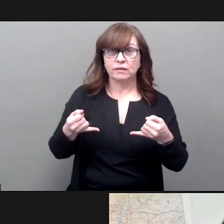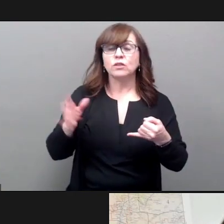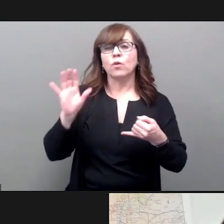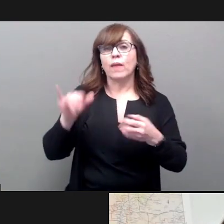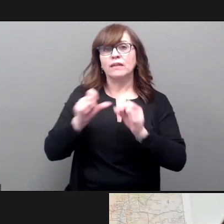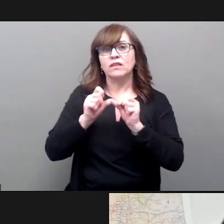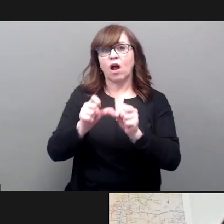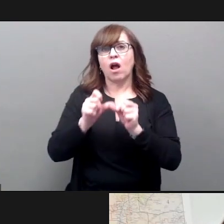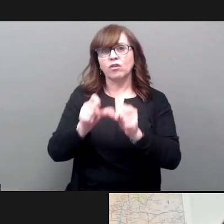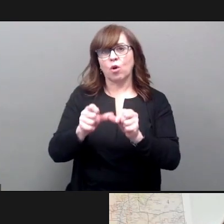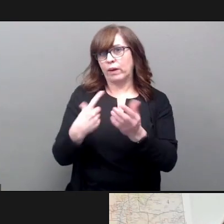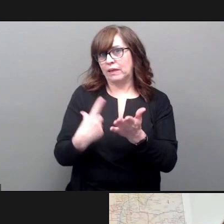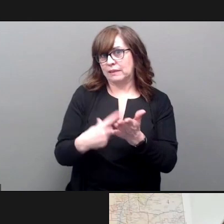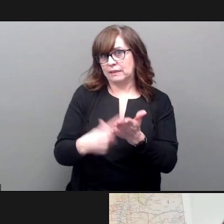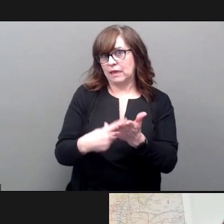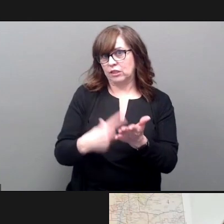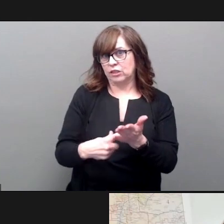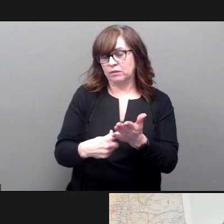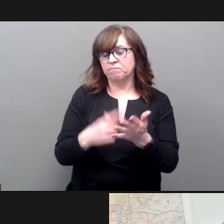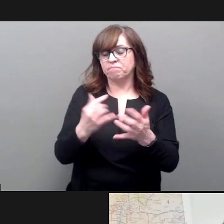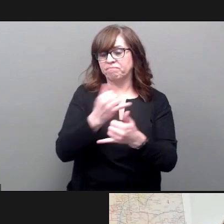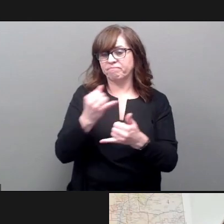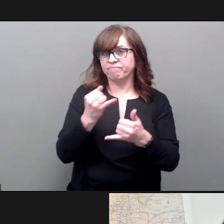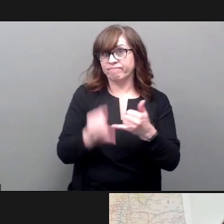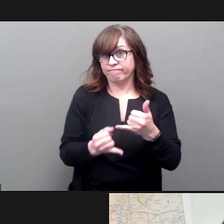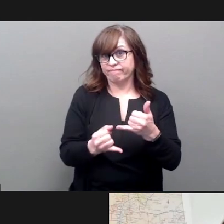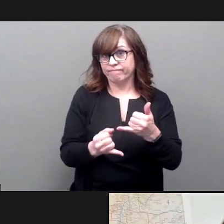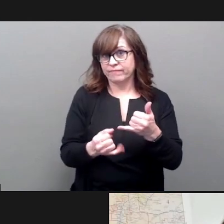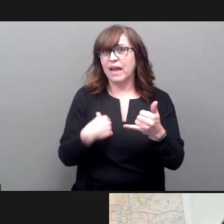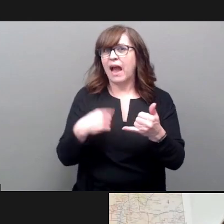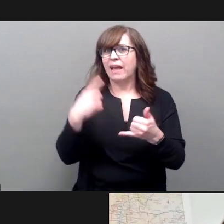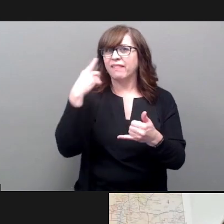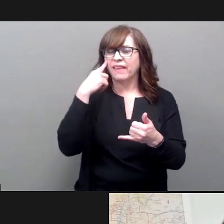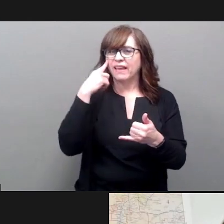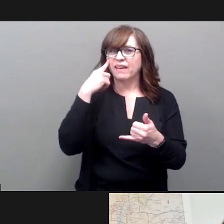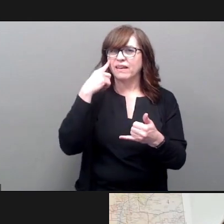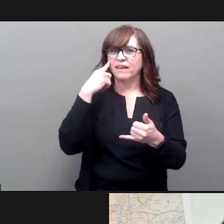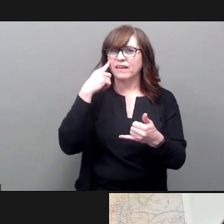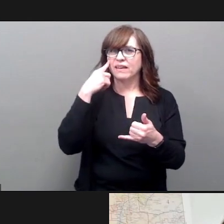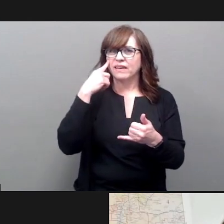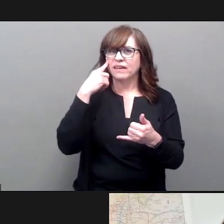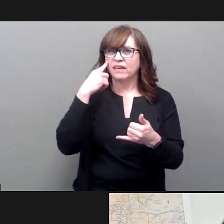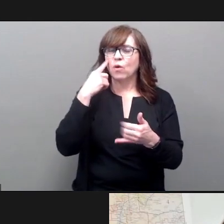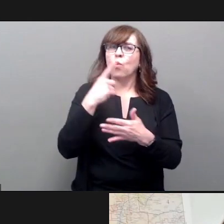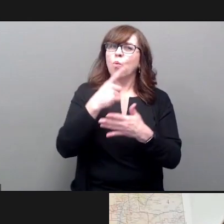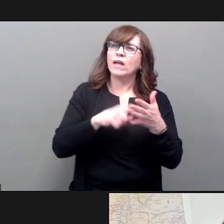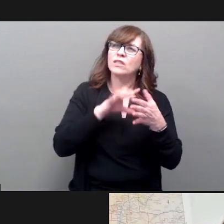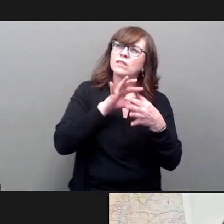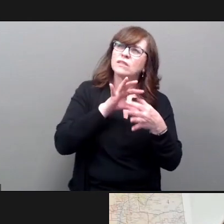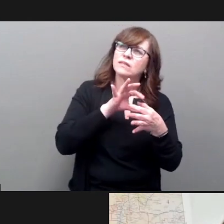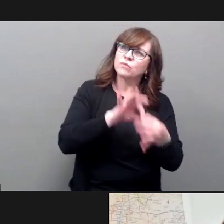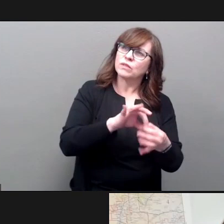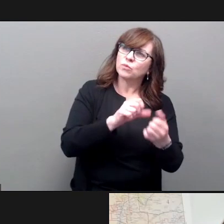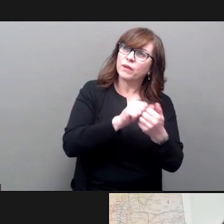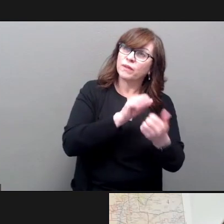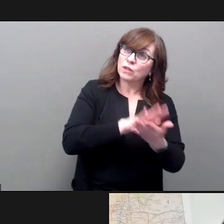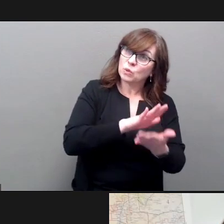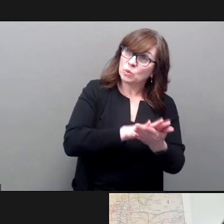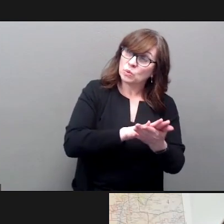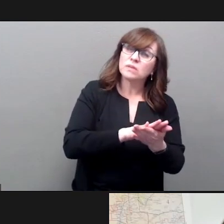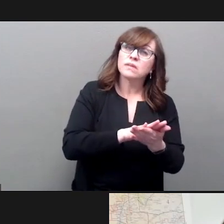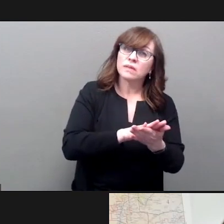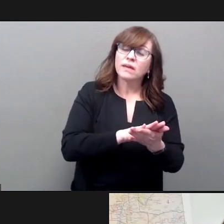set of discussions. And then lastly, I think the episode related to the schools, in large part was